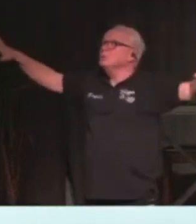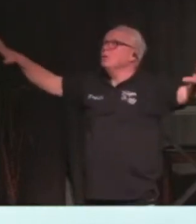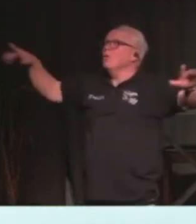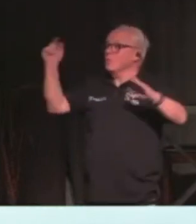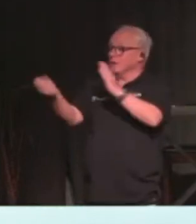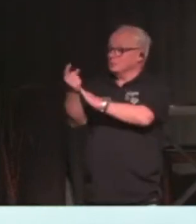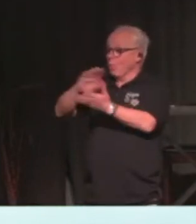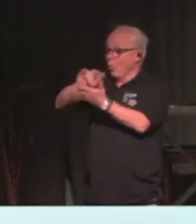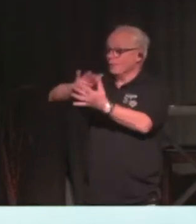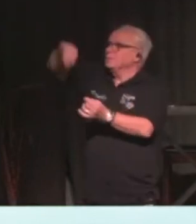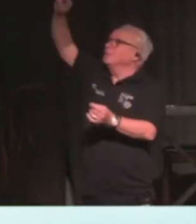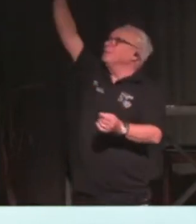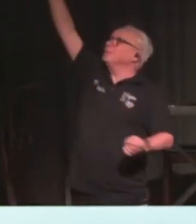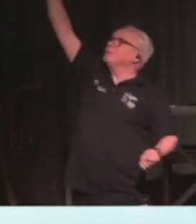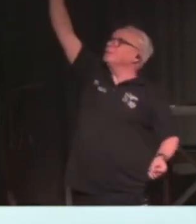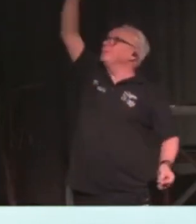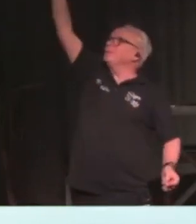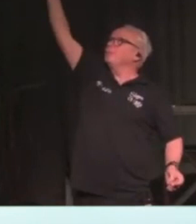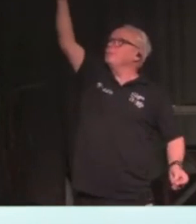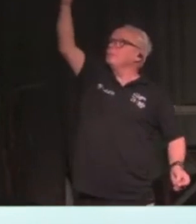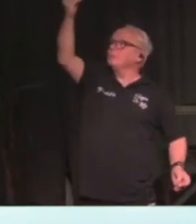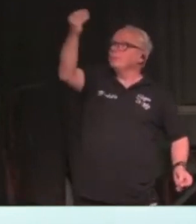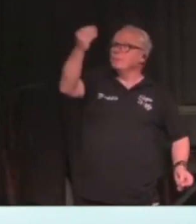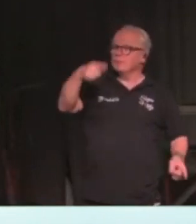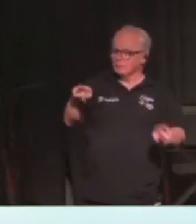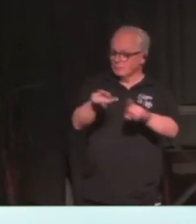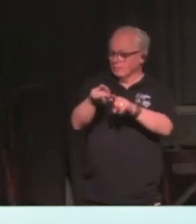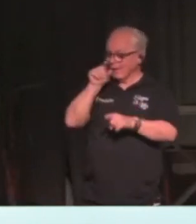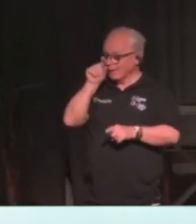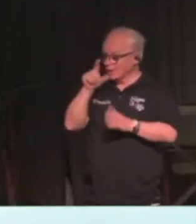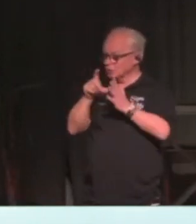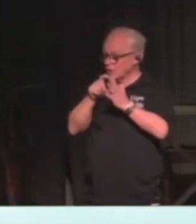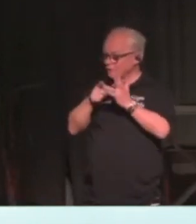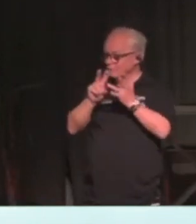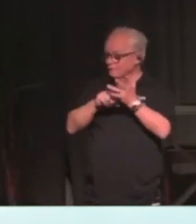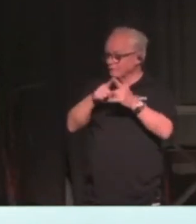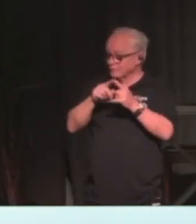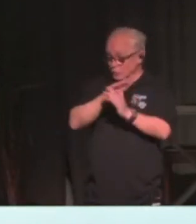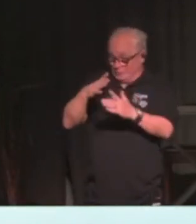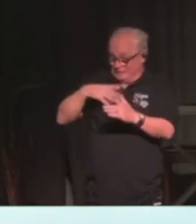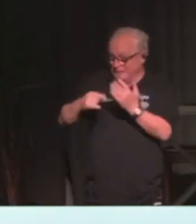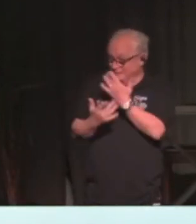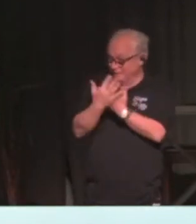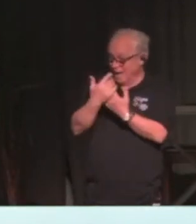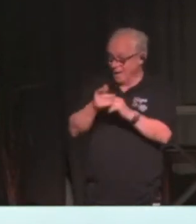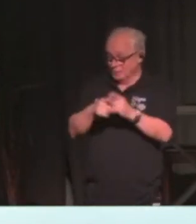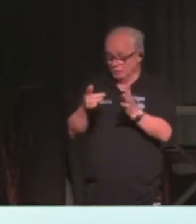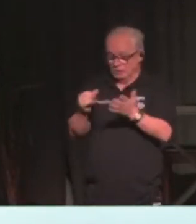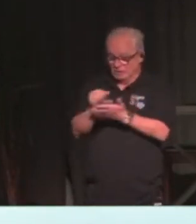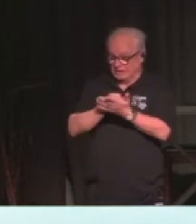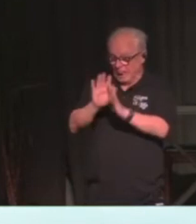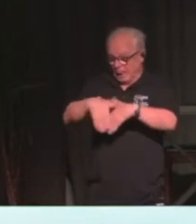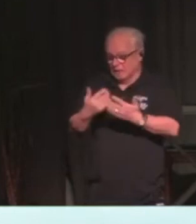opening upon Jesus in the form of a dove. It says a dove. No need for the fire with the sinless Son. It